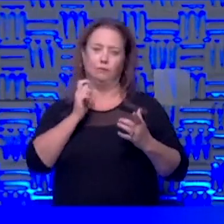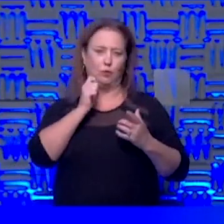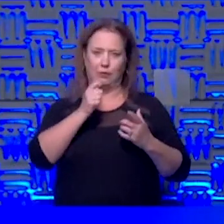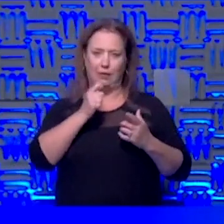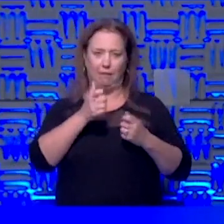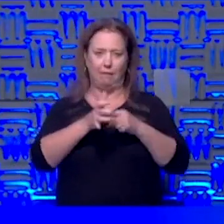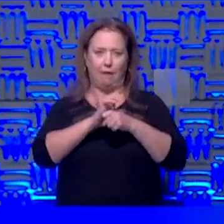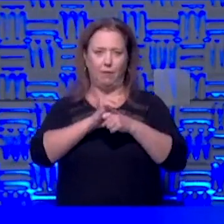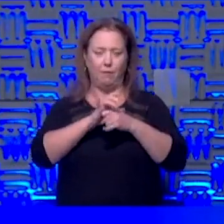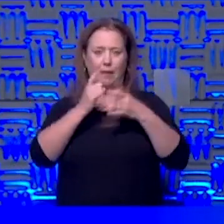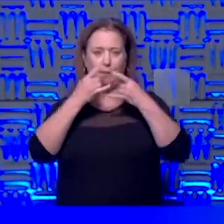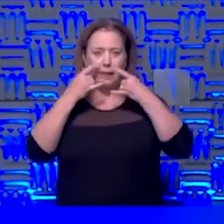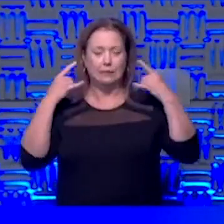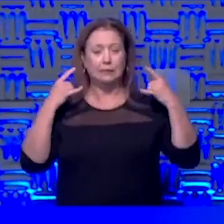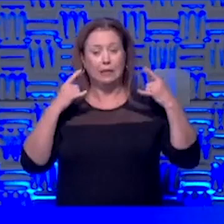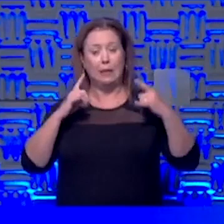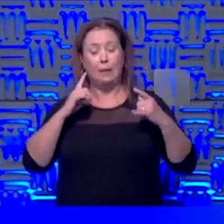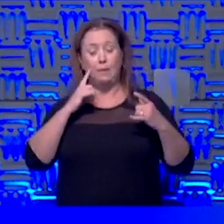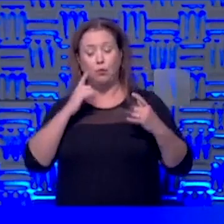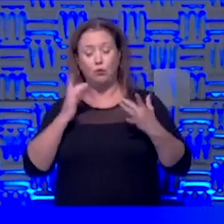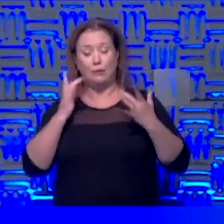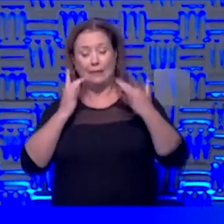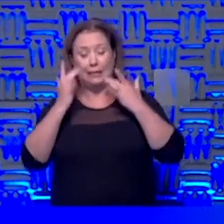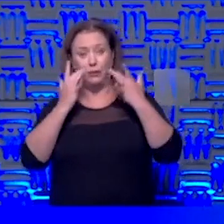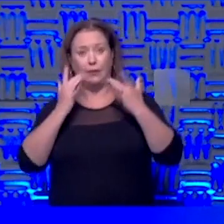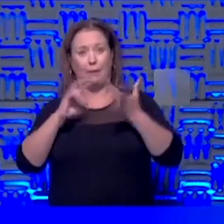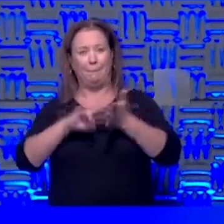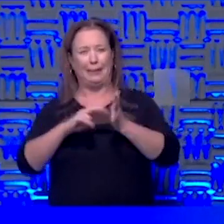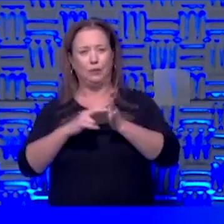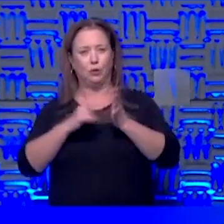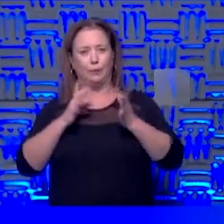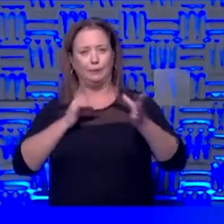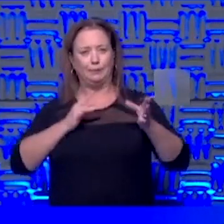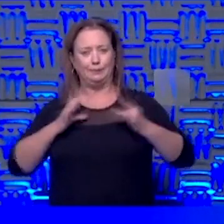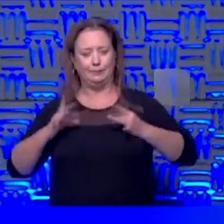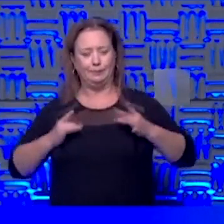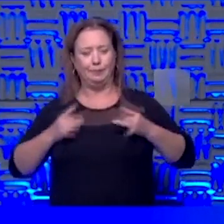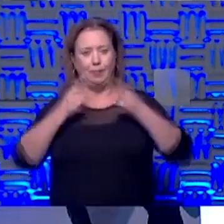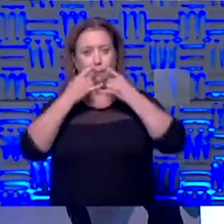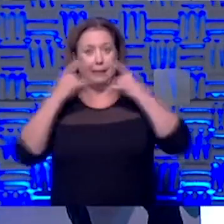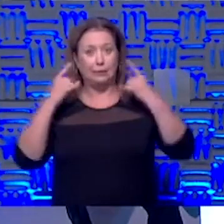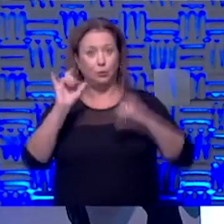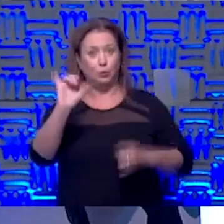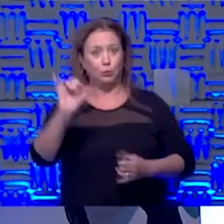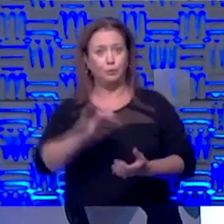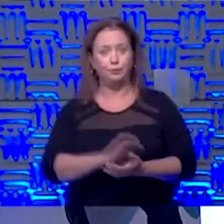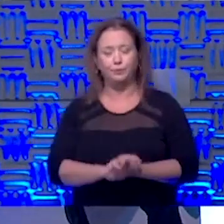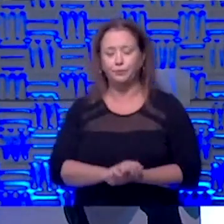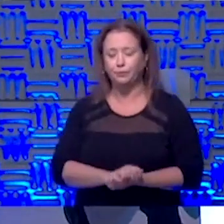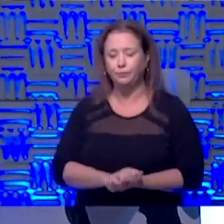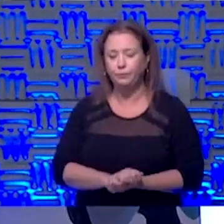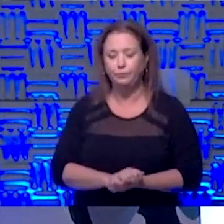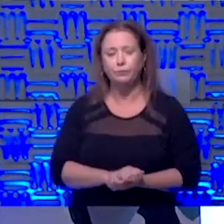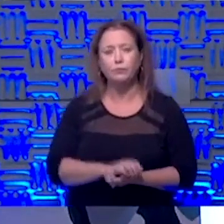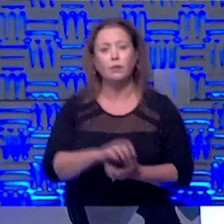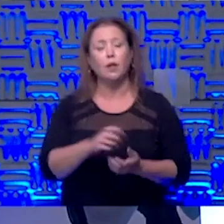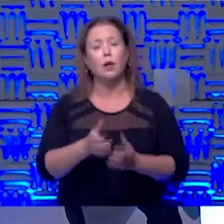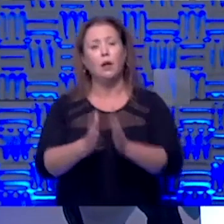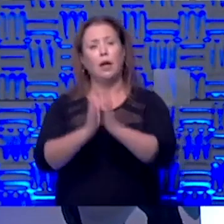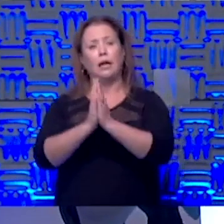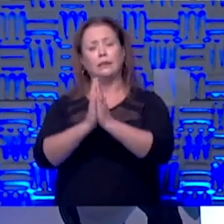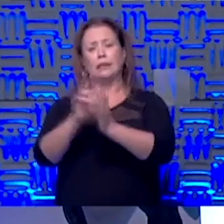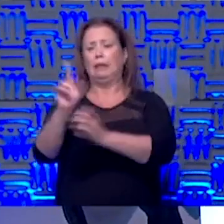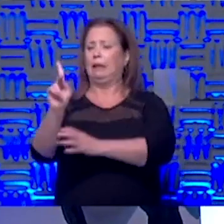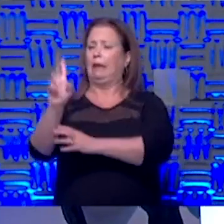by the mask. But when you are touching the mask, you are contaminating that surface of the mask. Simone wants to know, how